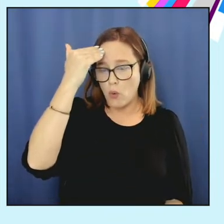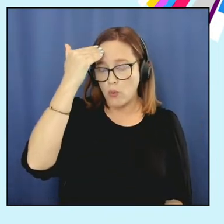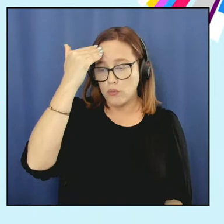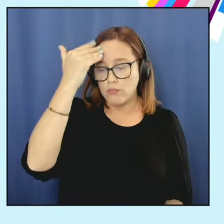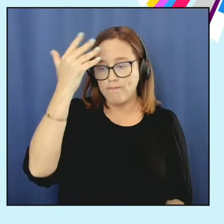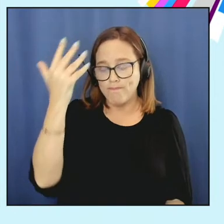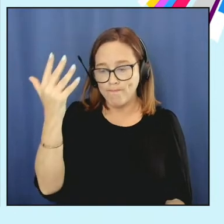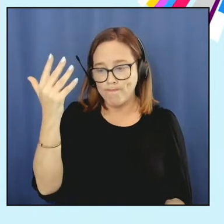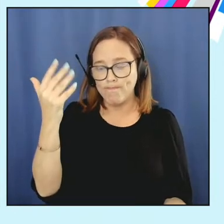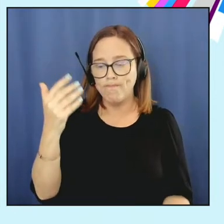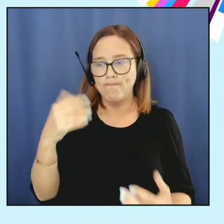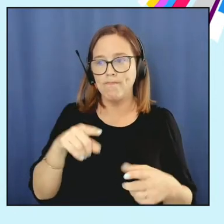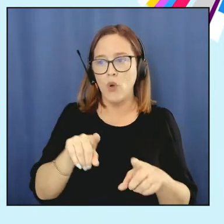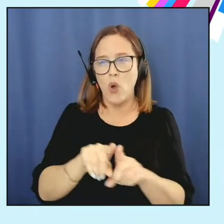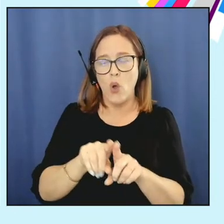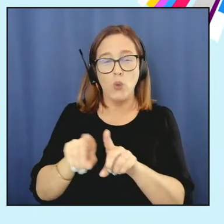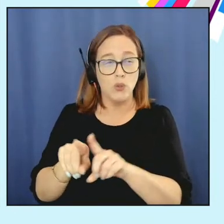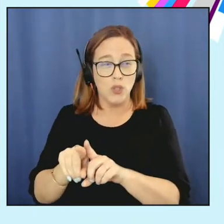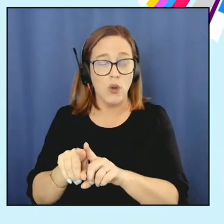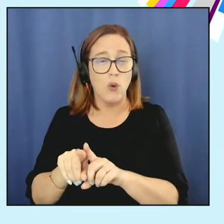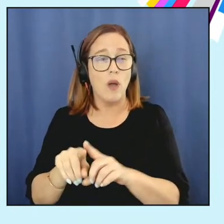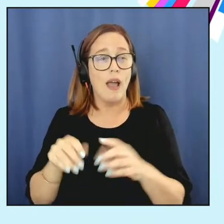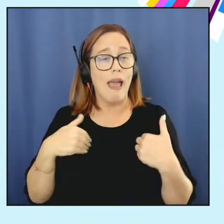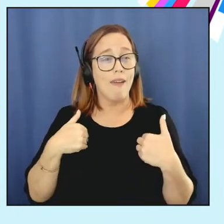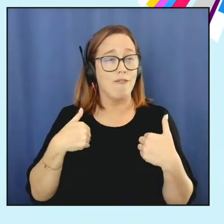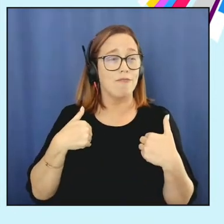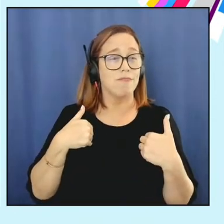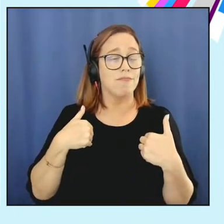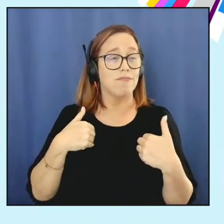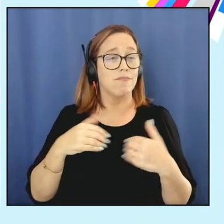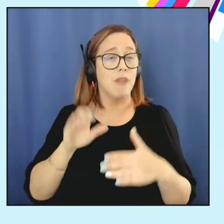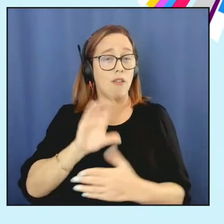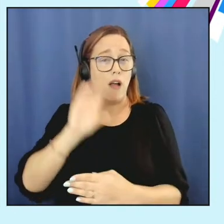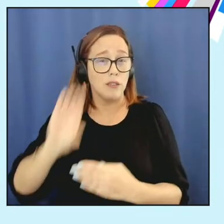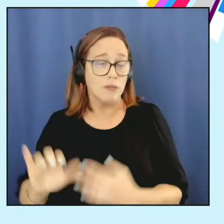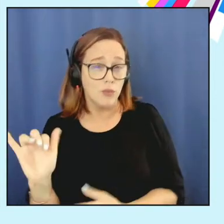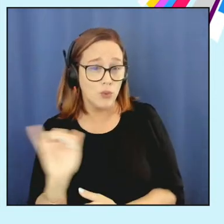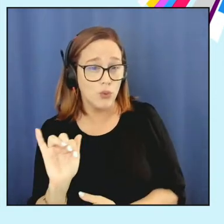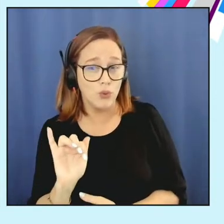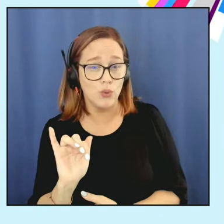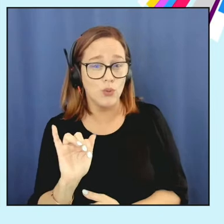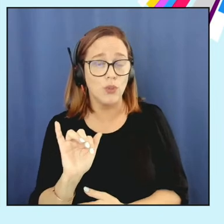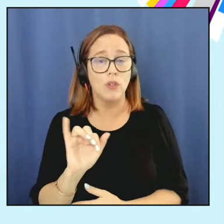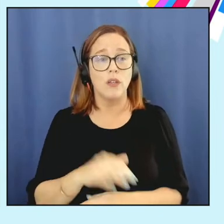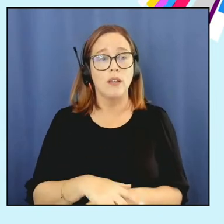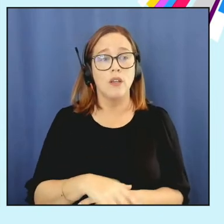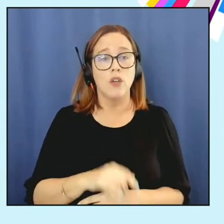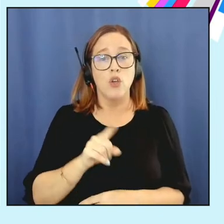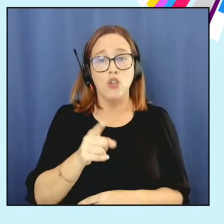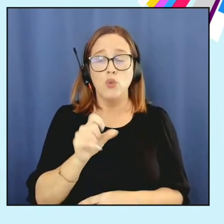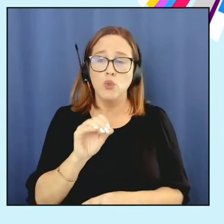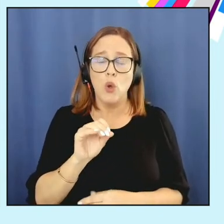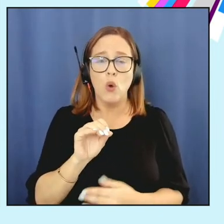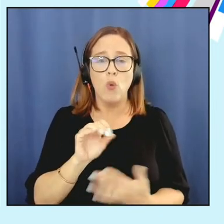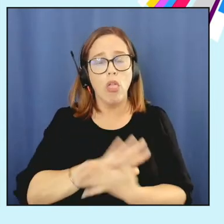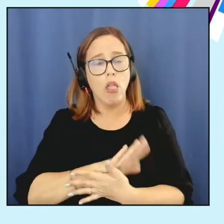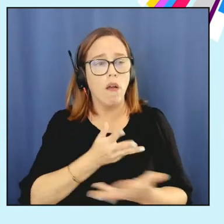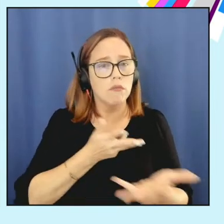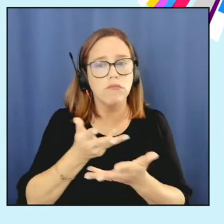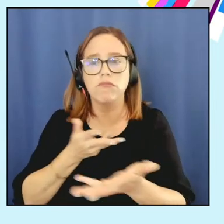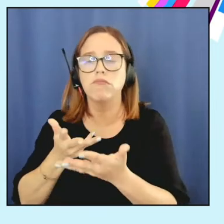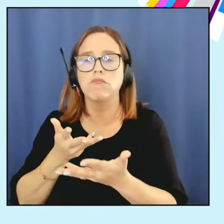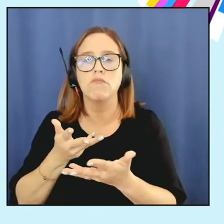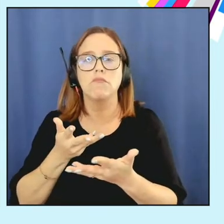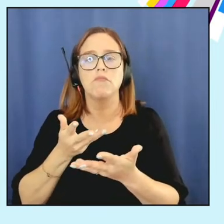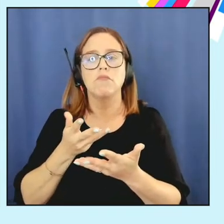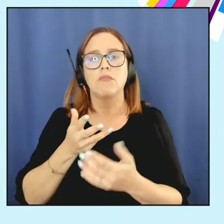it comes at a cost as well, because you're so personally engaged, it comes at a cost. of your person, of your, not just your mental